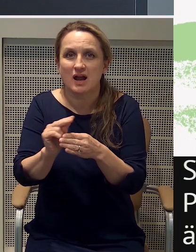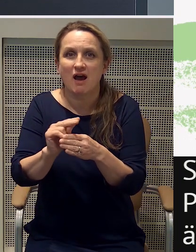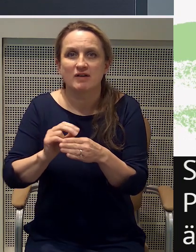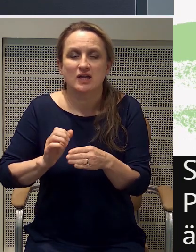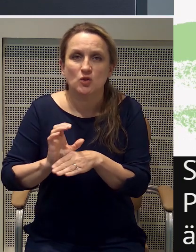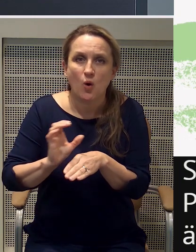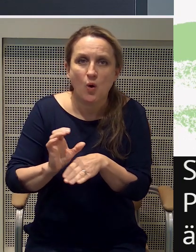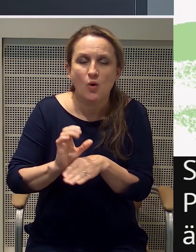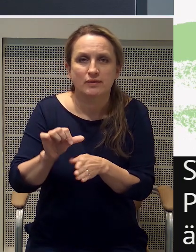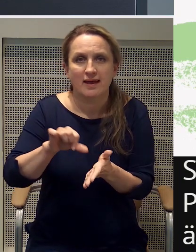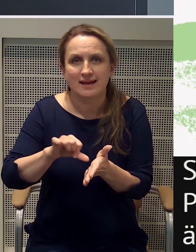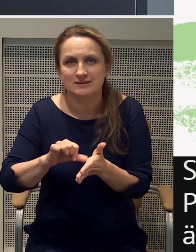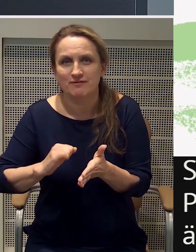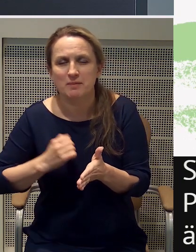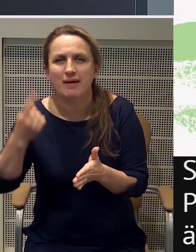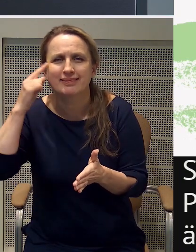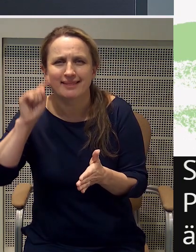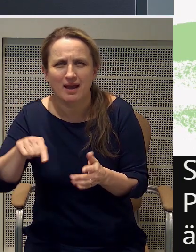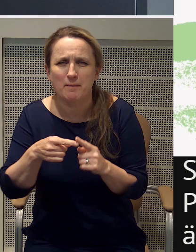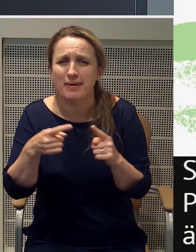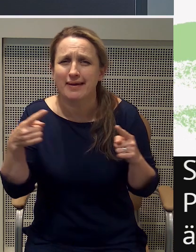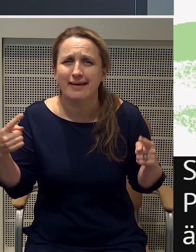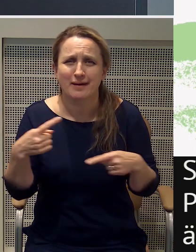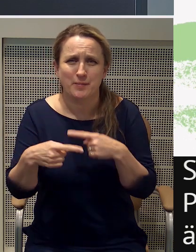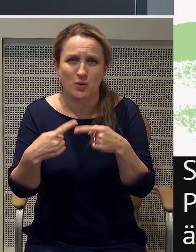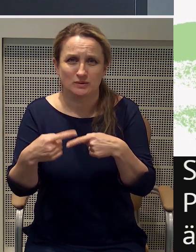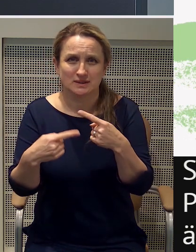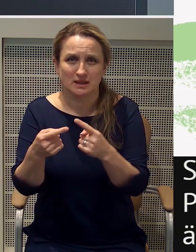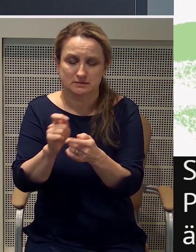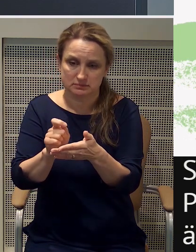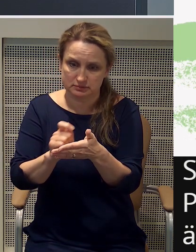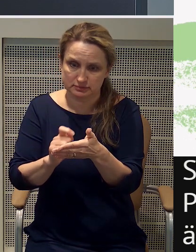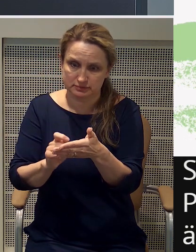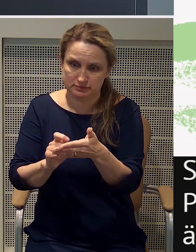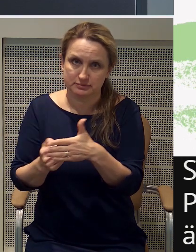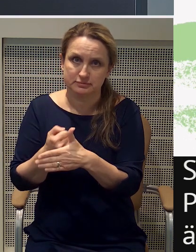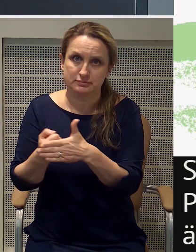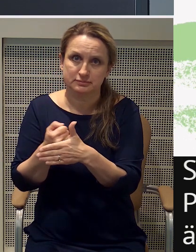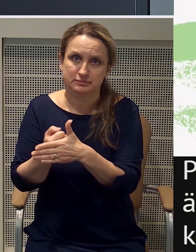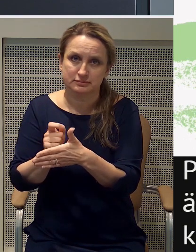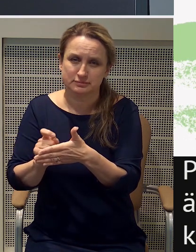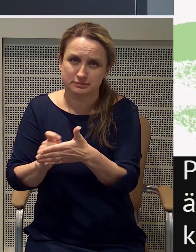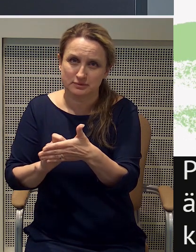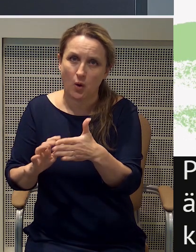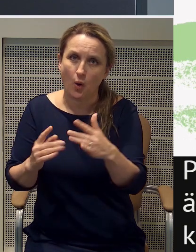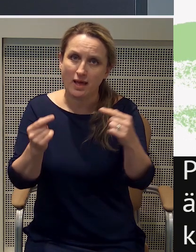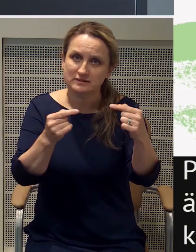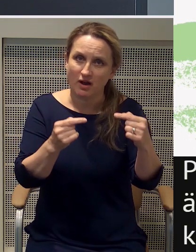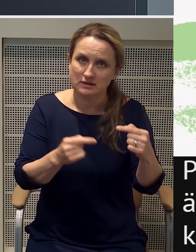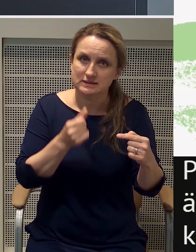later. So I was very conservative in that case. It's a really long